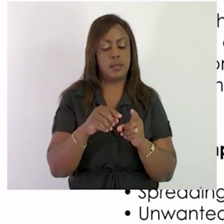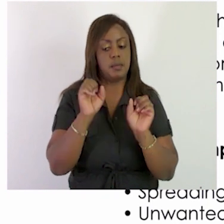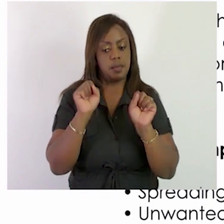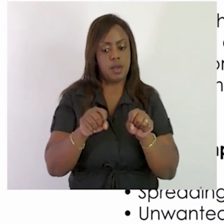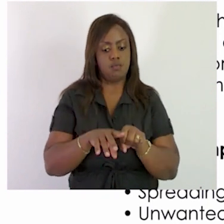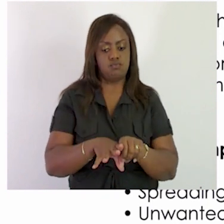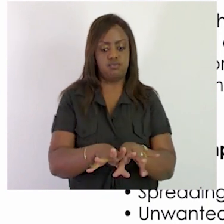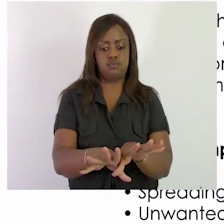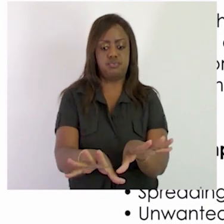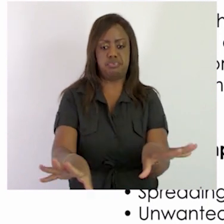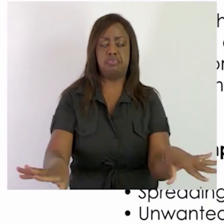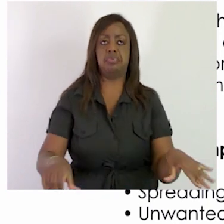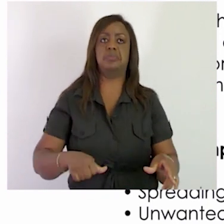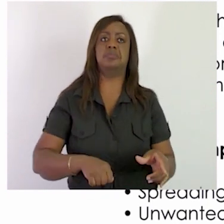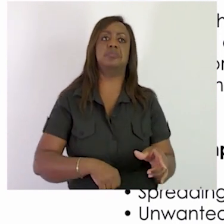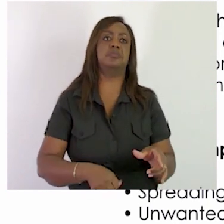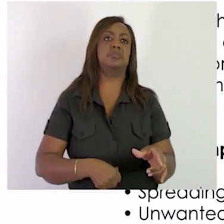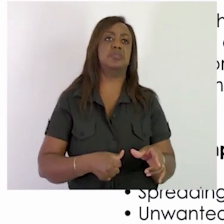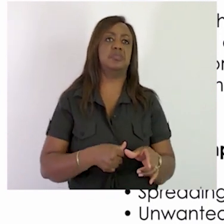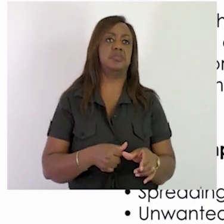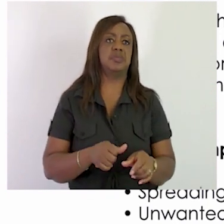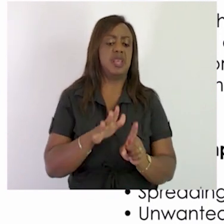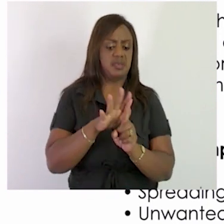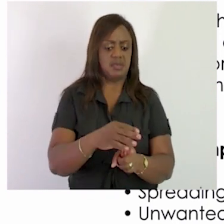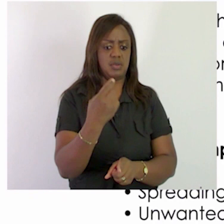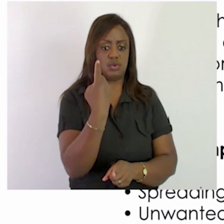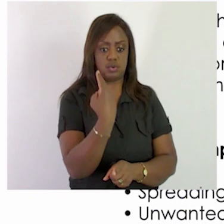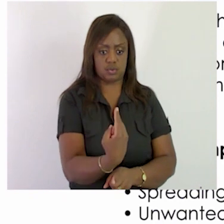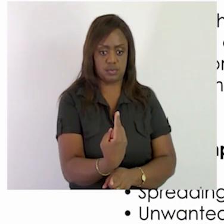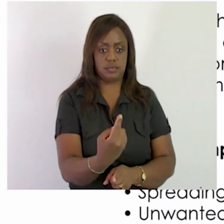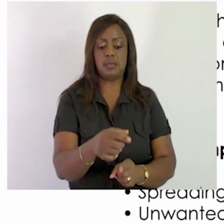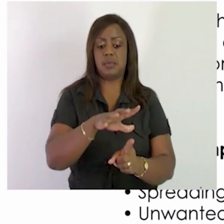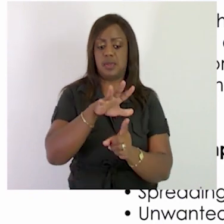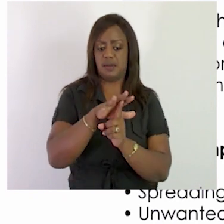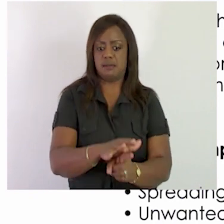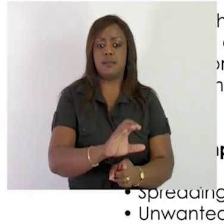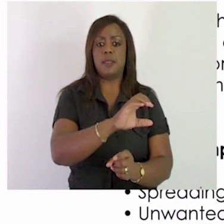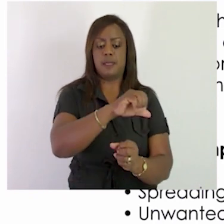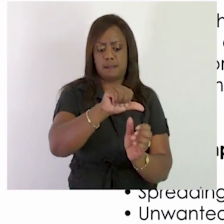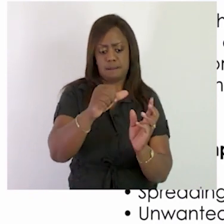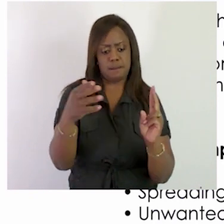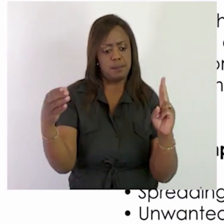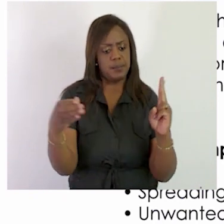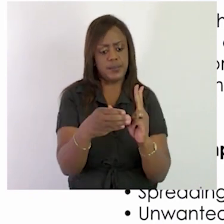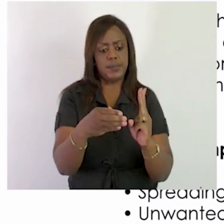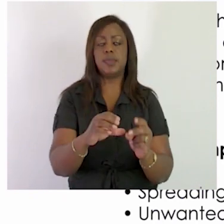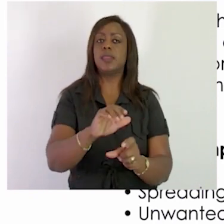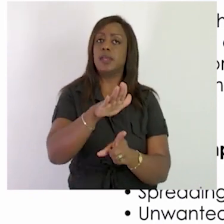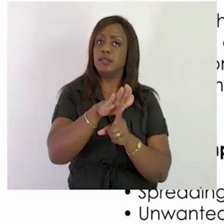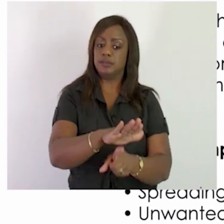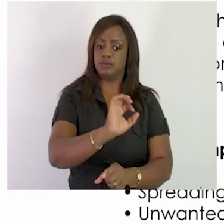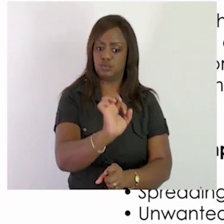affects your family, it affects the community, and just the society at large. Your neighbors. What are the physical